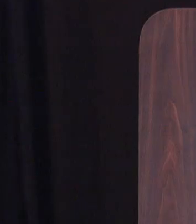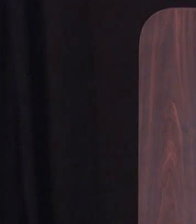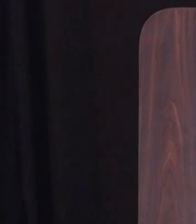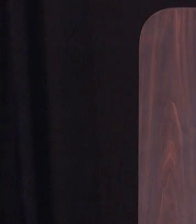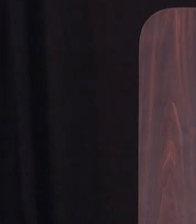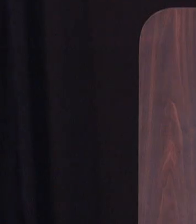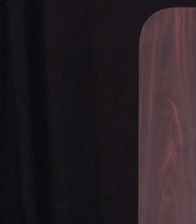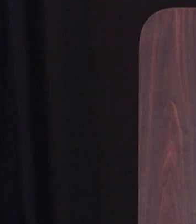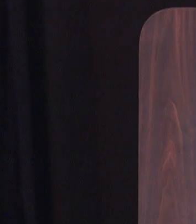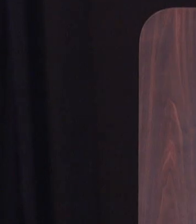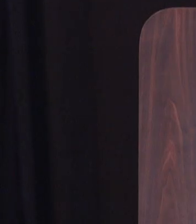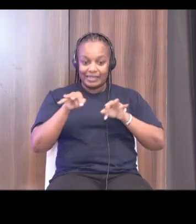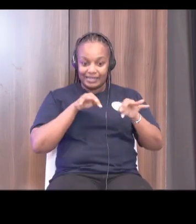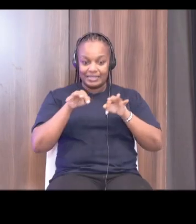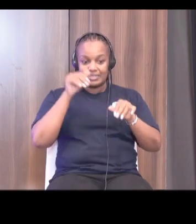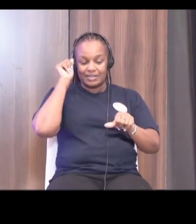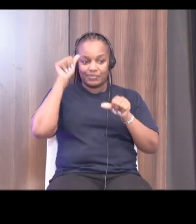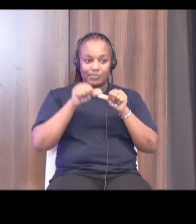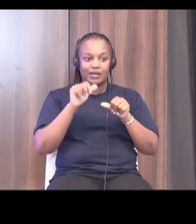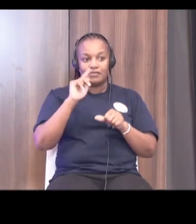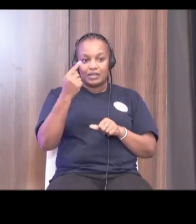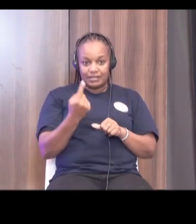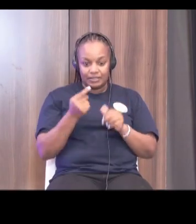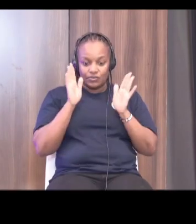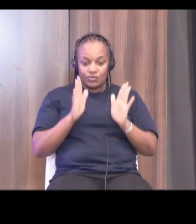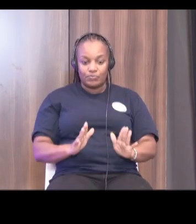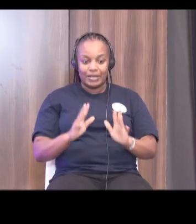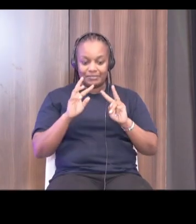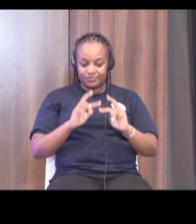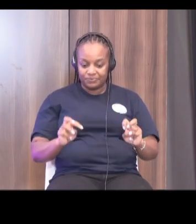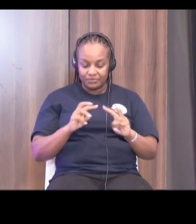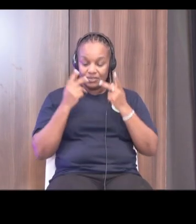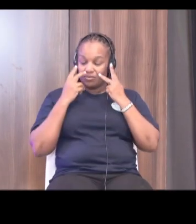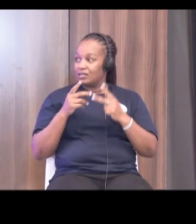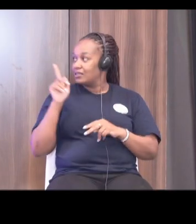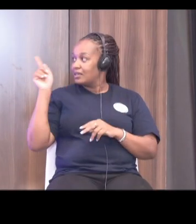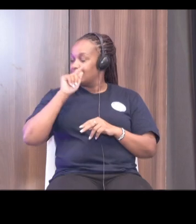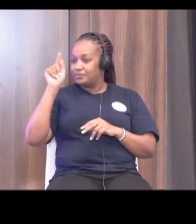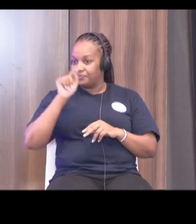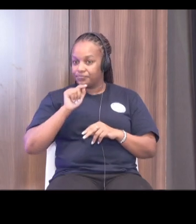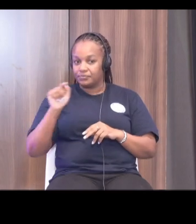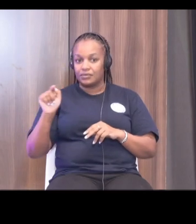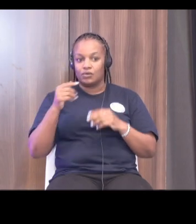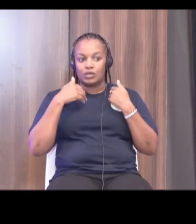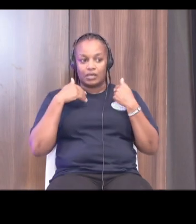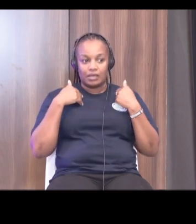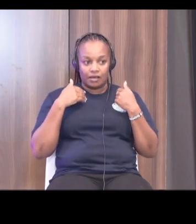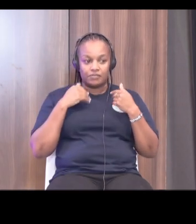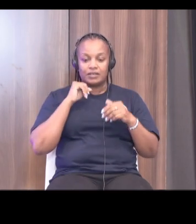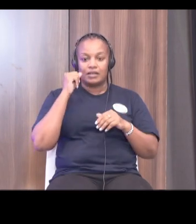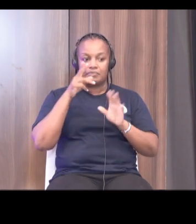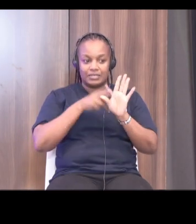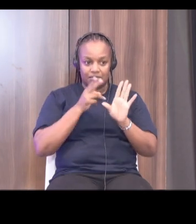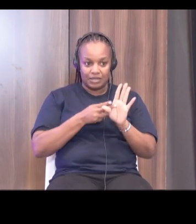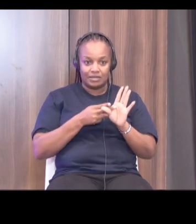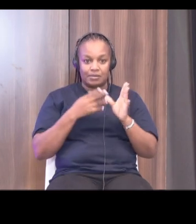want to highlight here is, remember our first in human study, you see that arrow. We brought those non-pregnant participants back 2 years